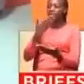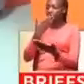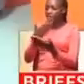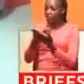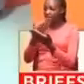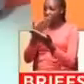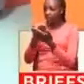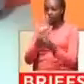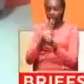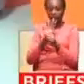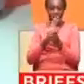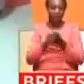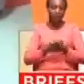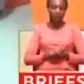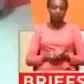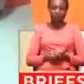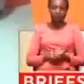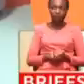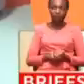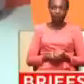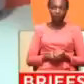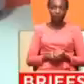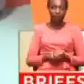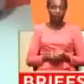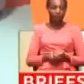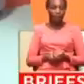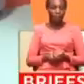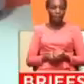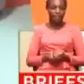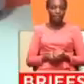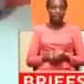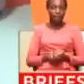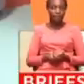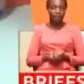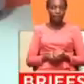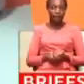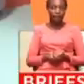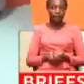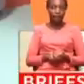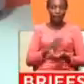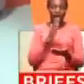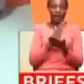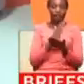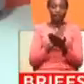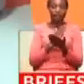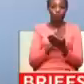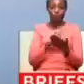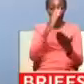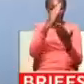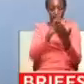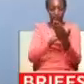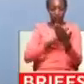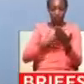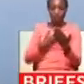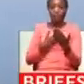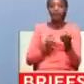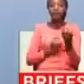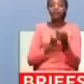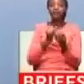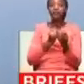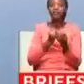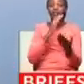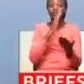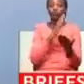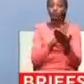doing a good job. Thank you. Erica, Issa, thank you so much for coming. You're welcome. Of course, this has been Saturday Confessions. We have